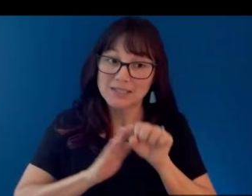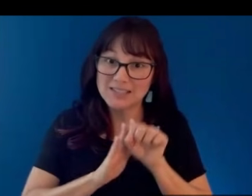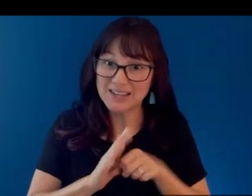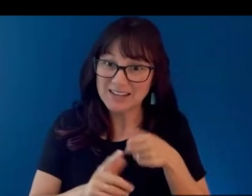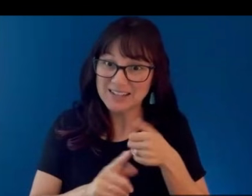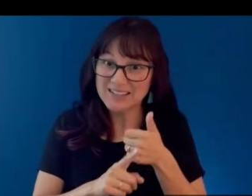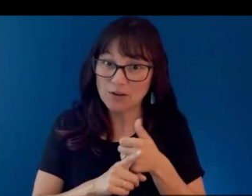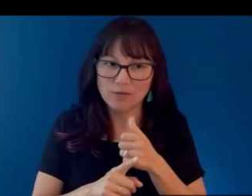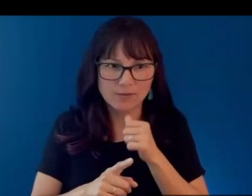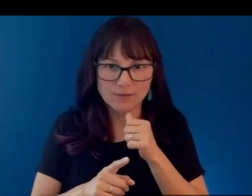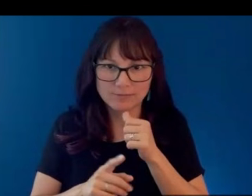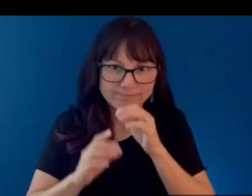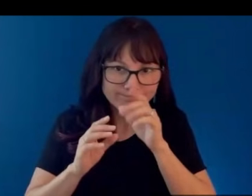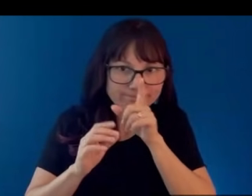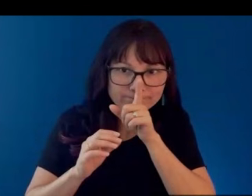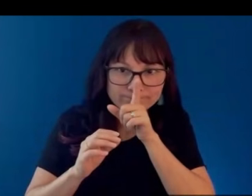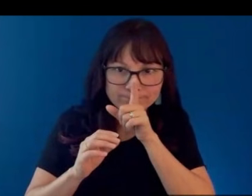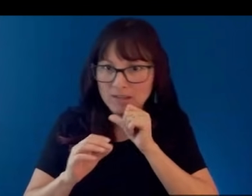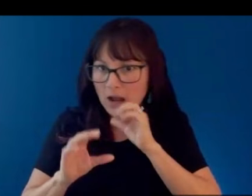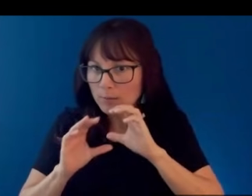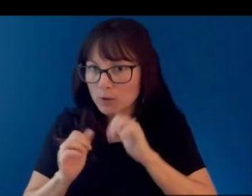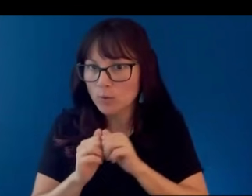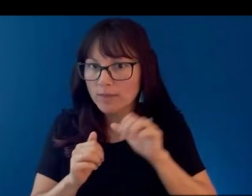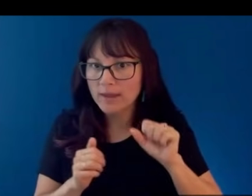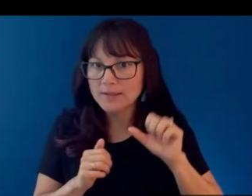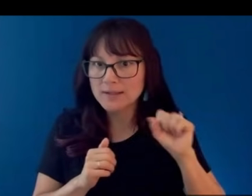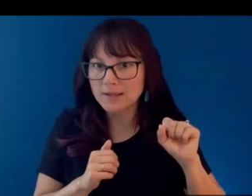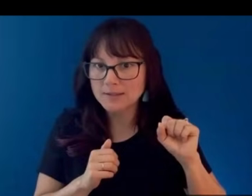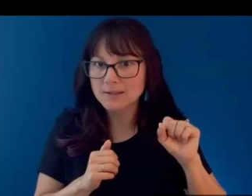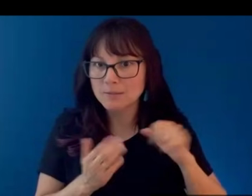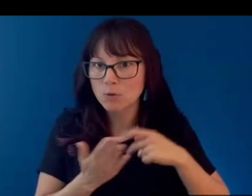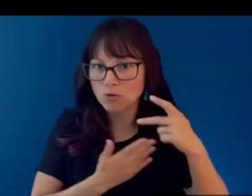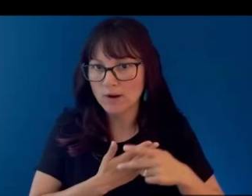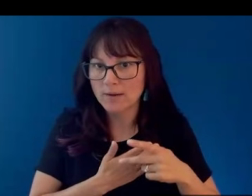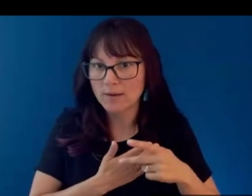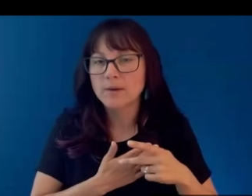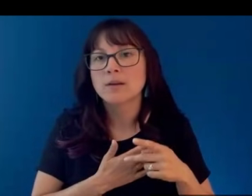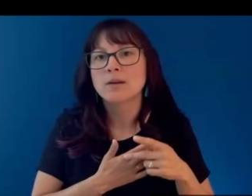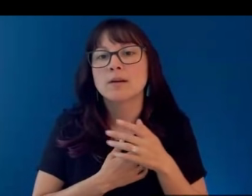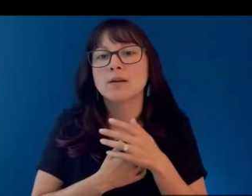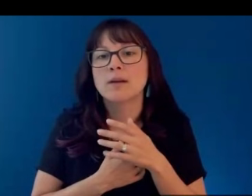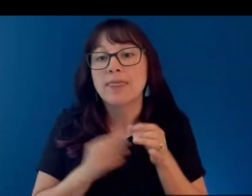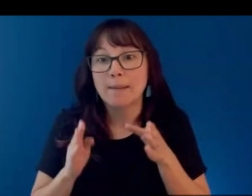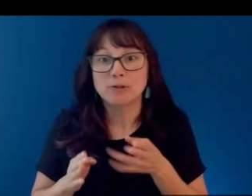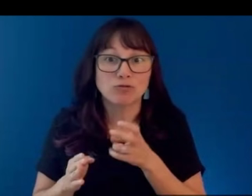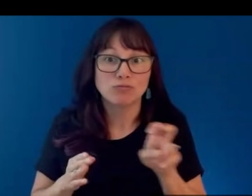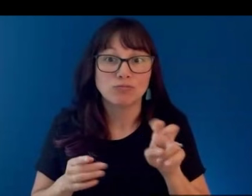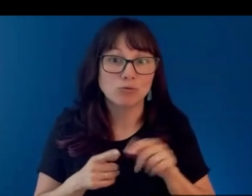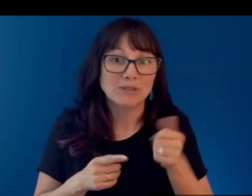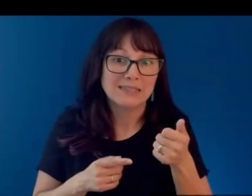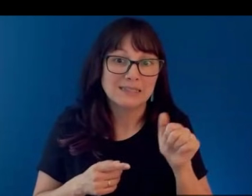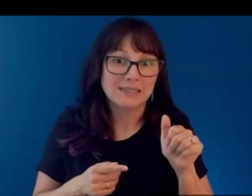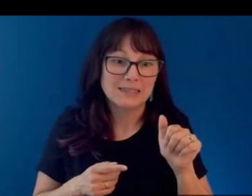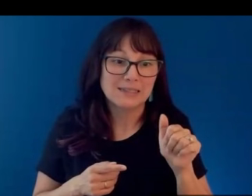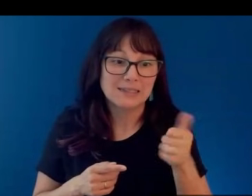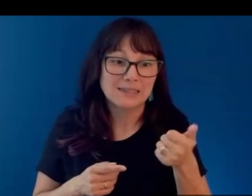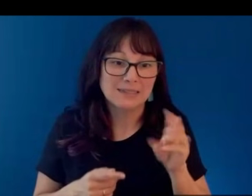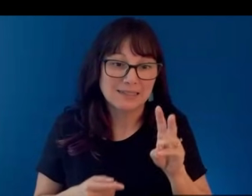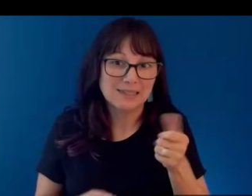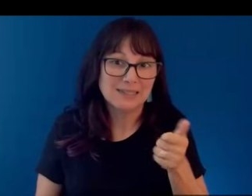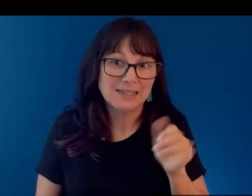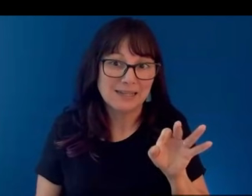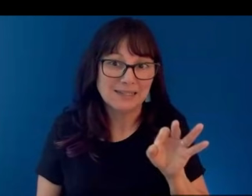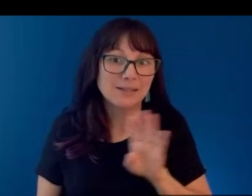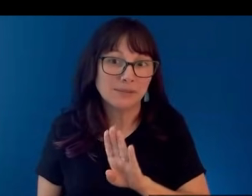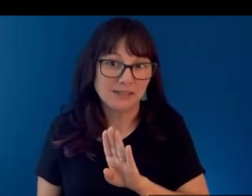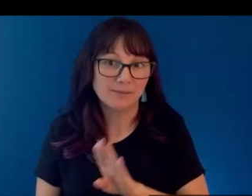not communicating with the Social Security program and transitioning that person into that 1619B